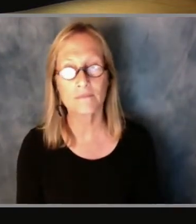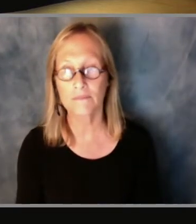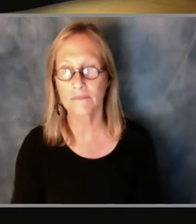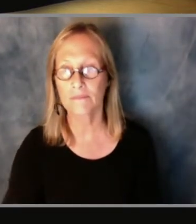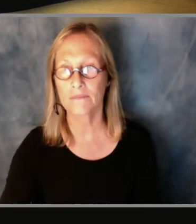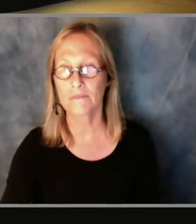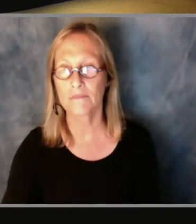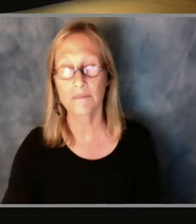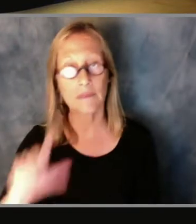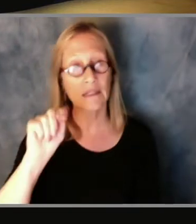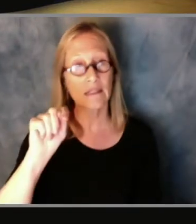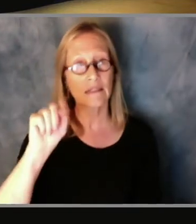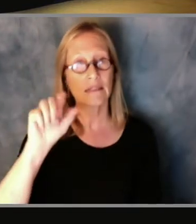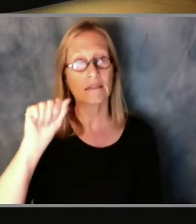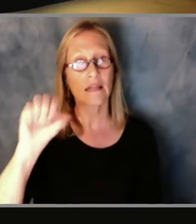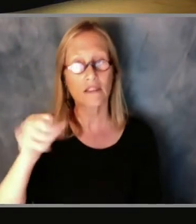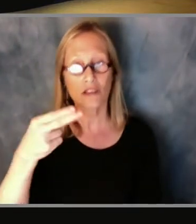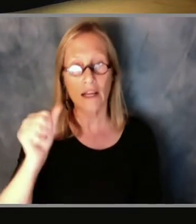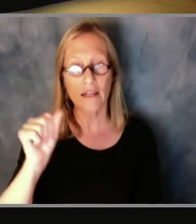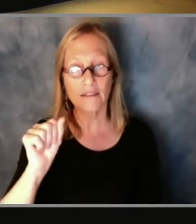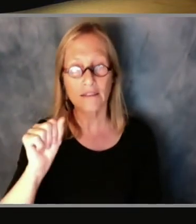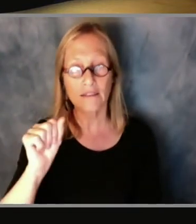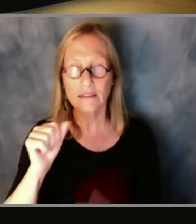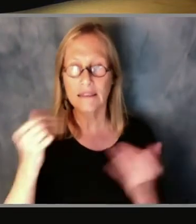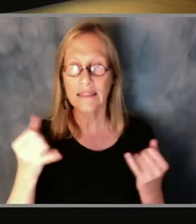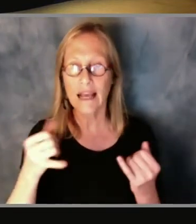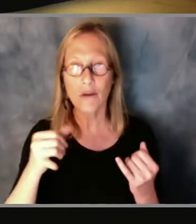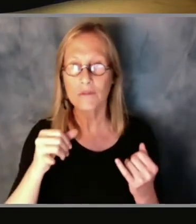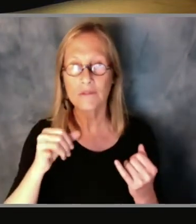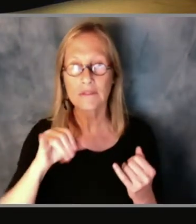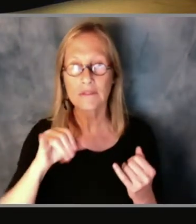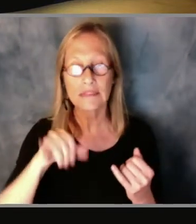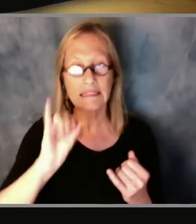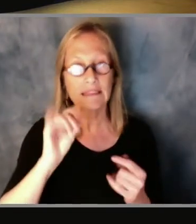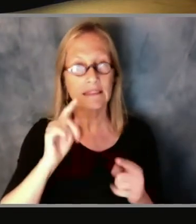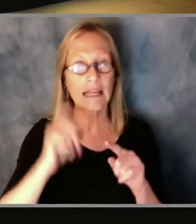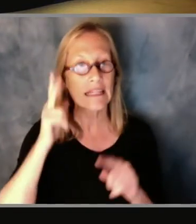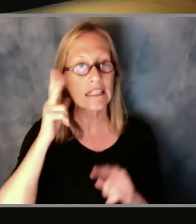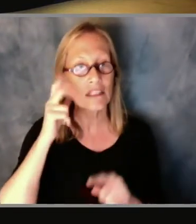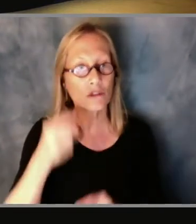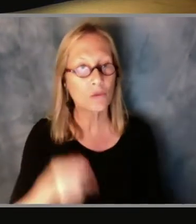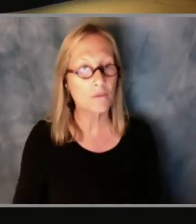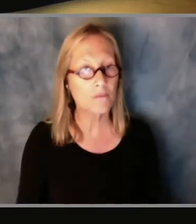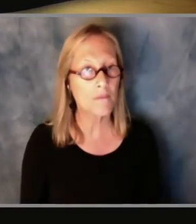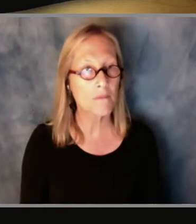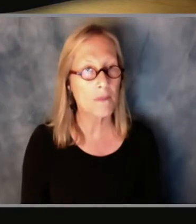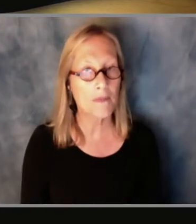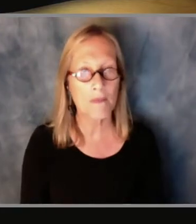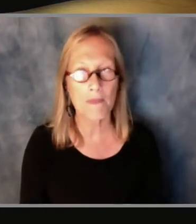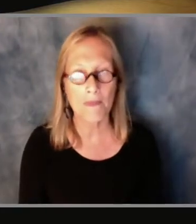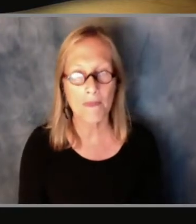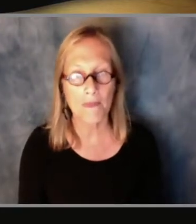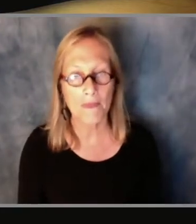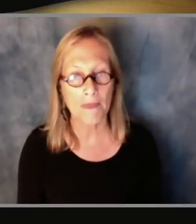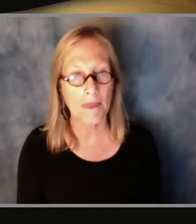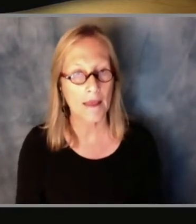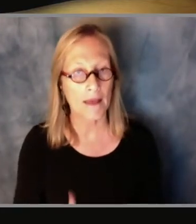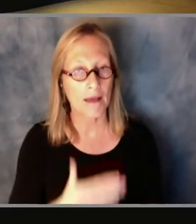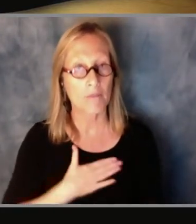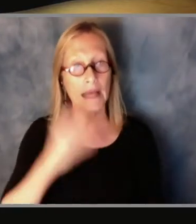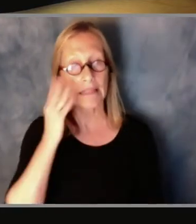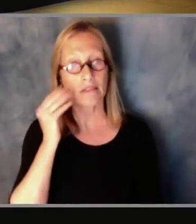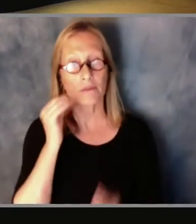Tasha, you're muted. Unmute yourself, please. My experience with persons with intellectual